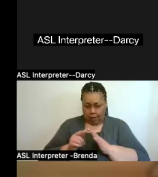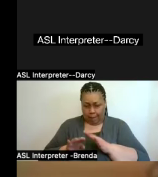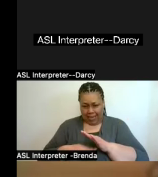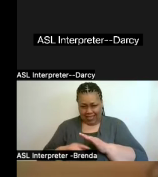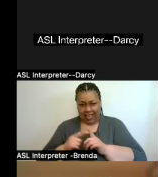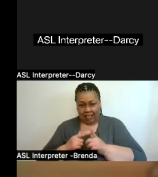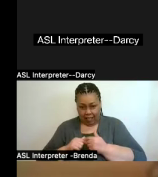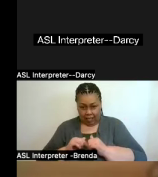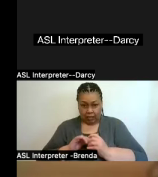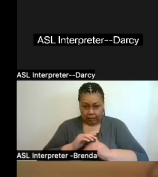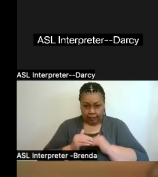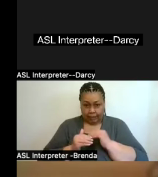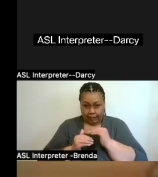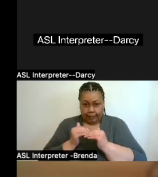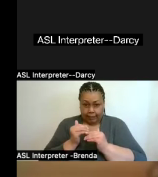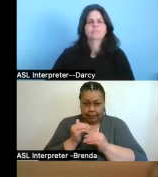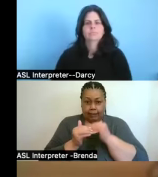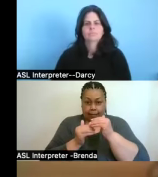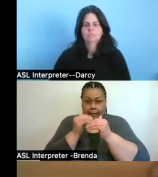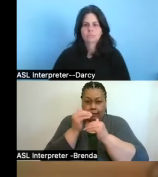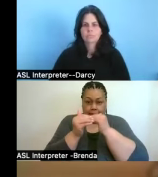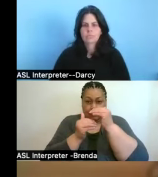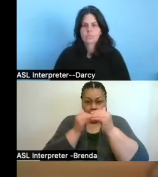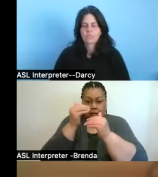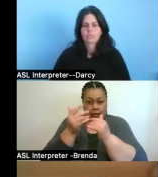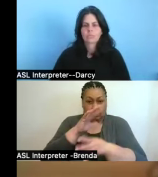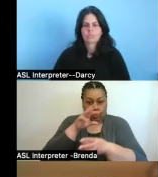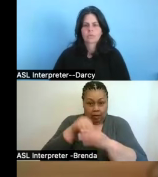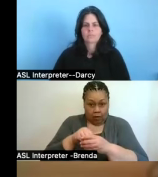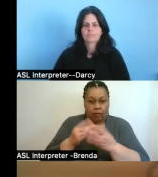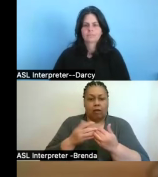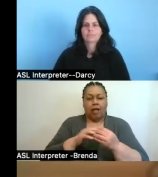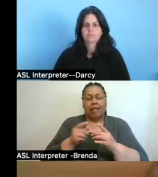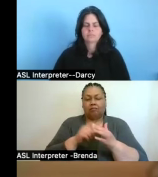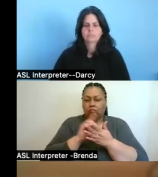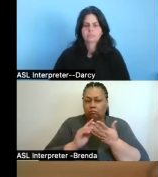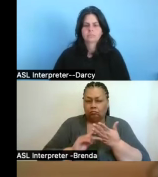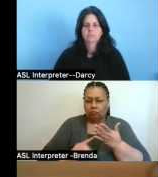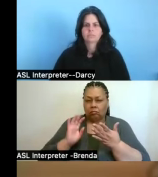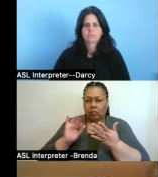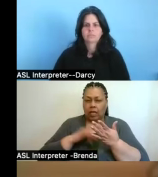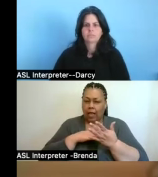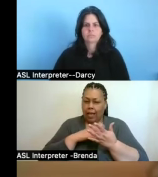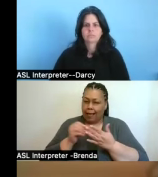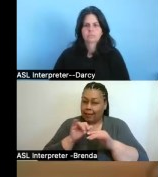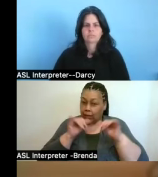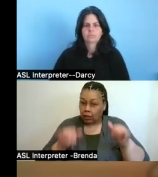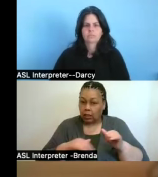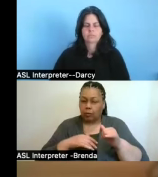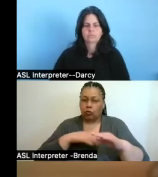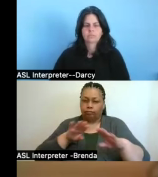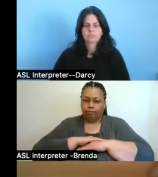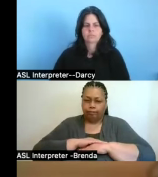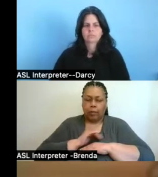so that they can engage in both directions. And then we need to design the infrastructure components and the systems to